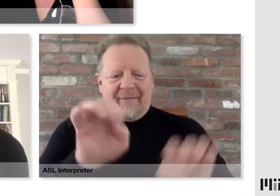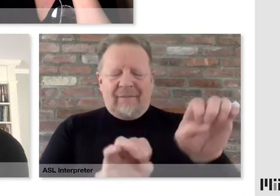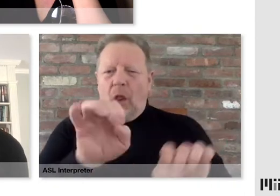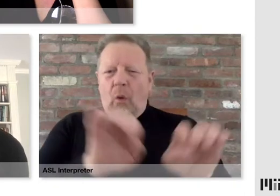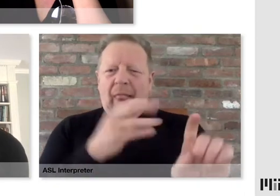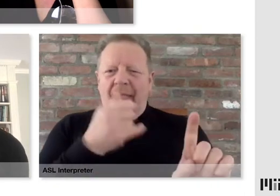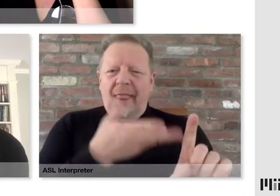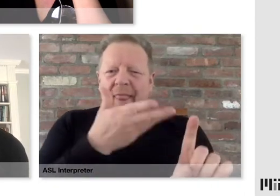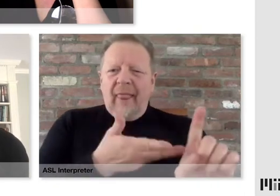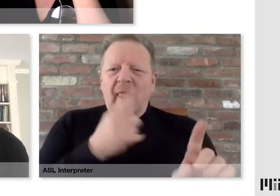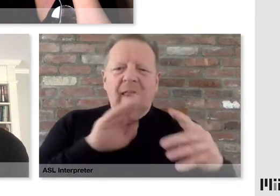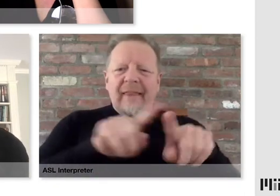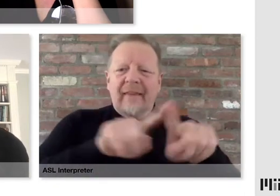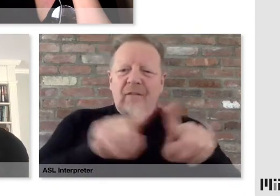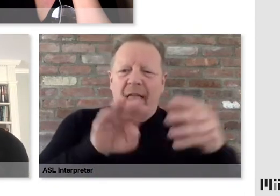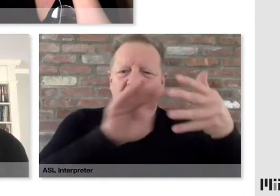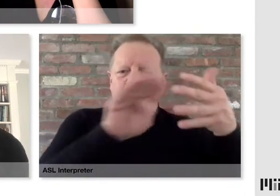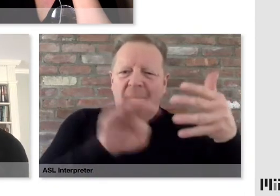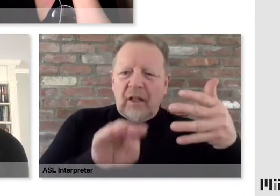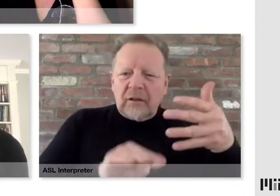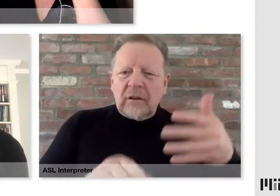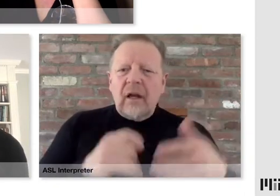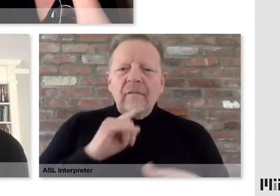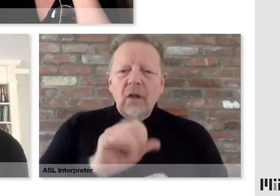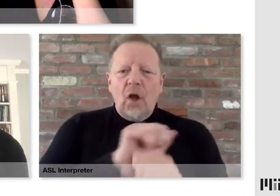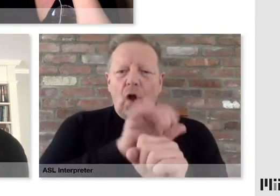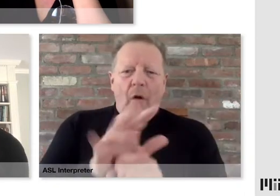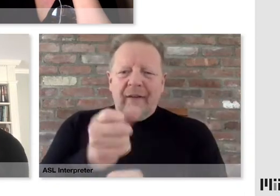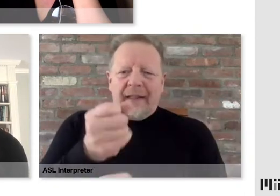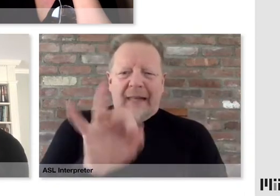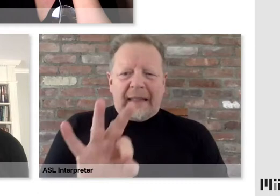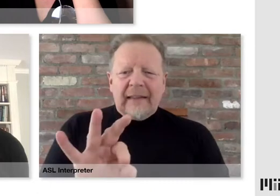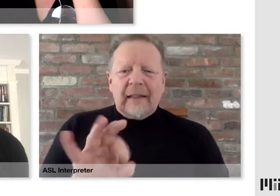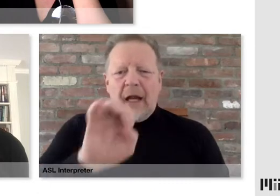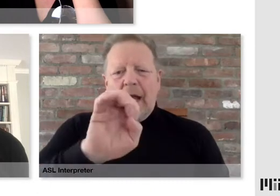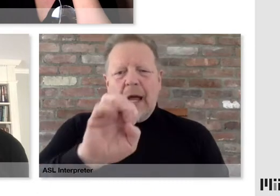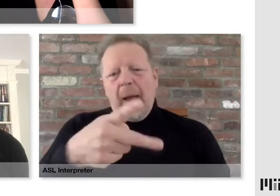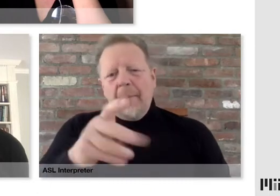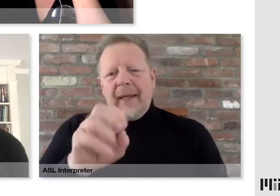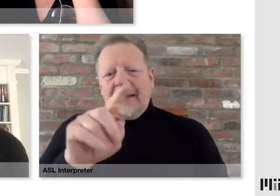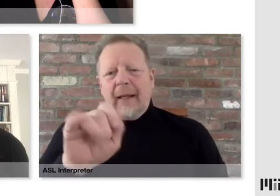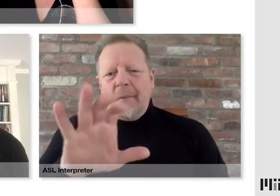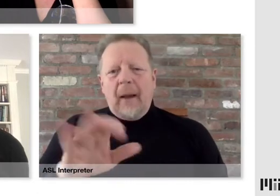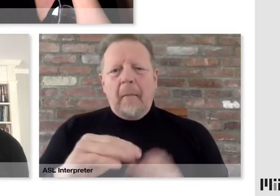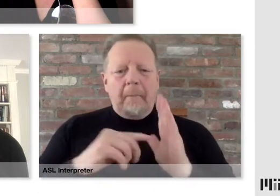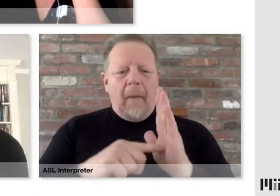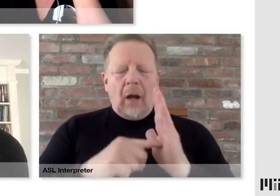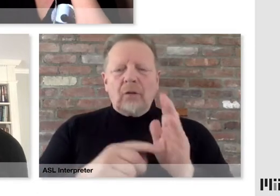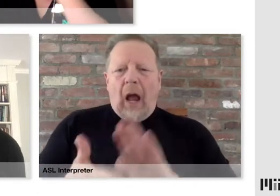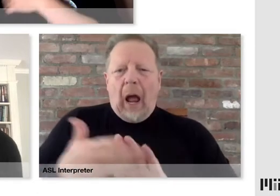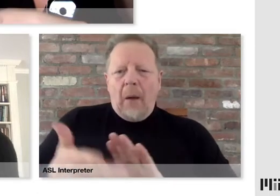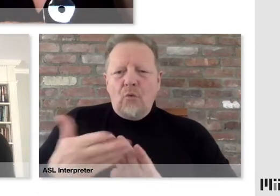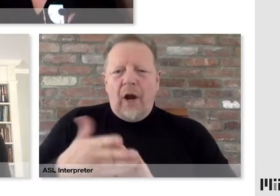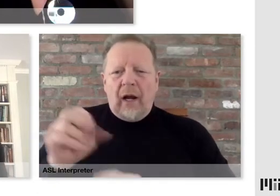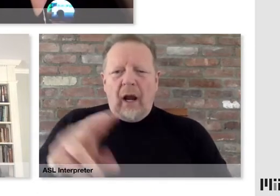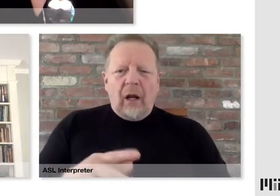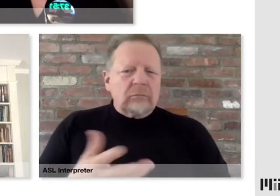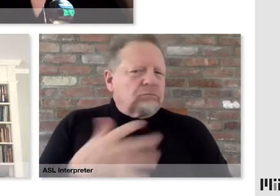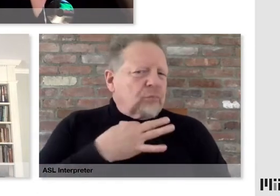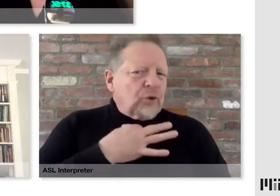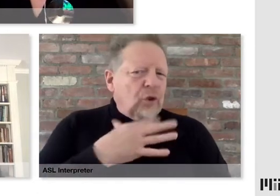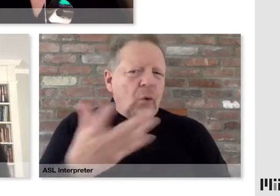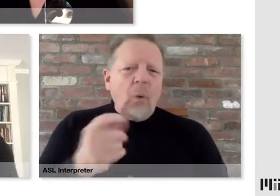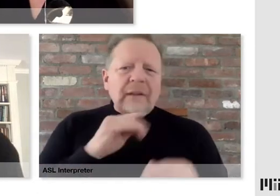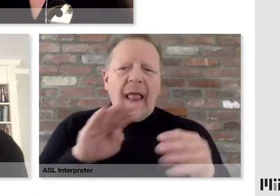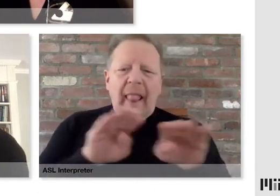the levels at which are the COVID-19 epidemic models are operating? Mm-hmm. What are the levels?